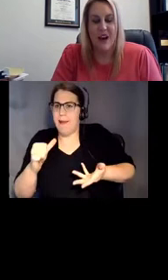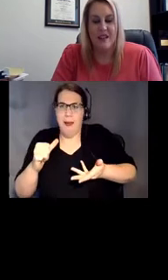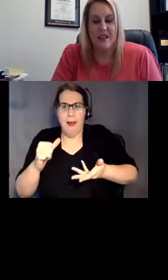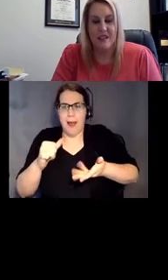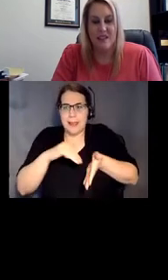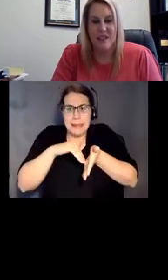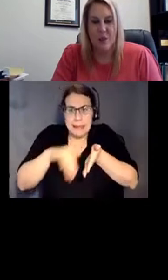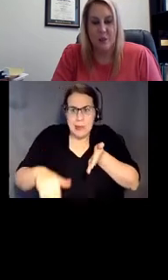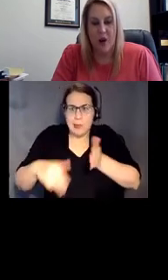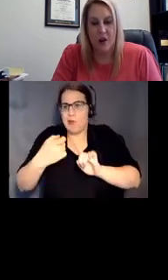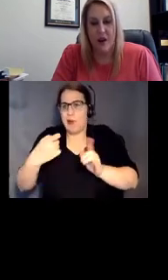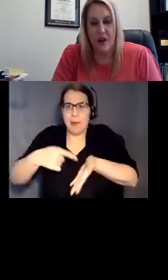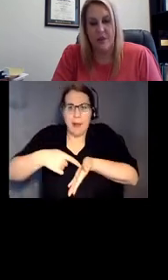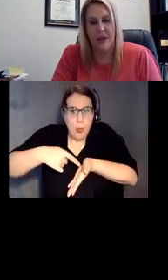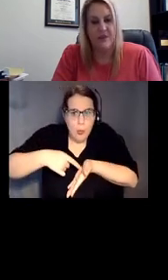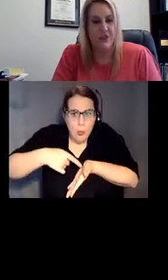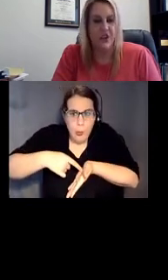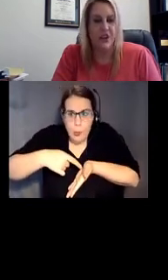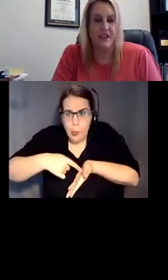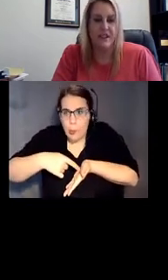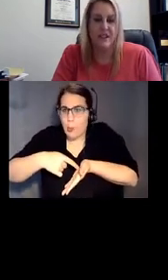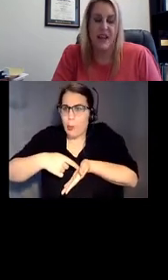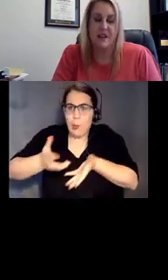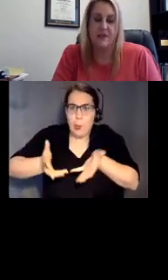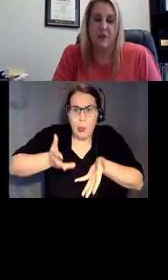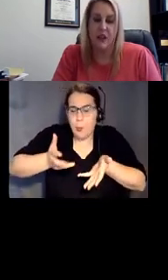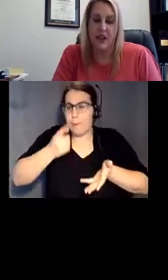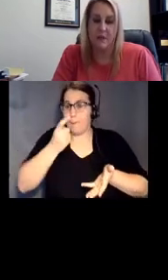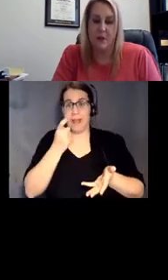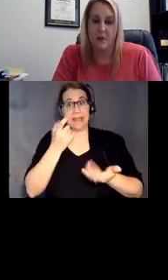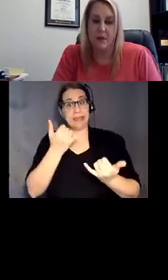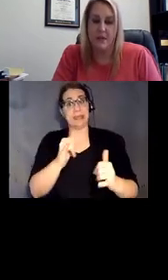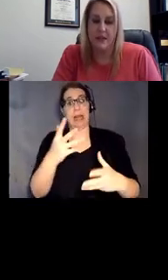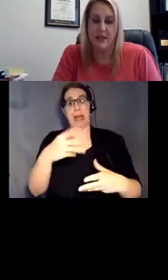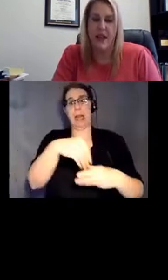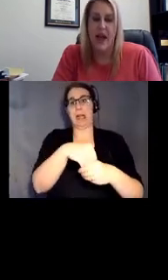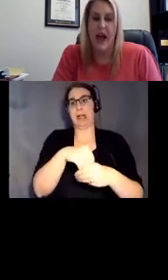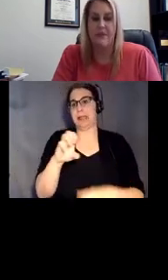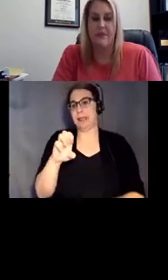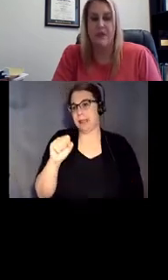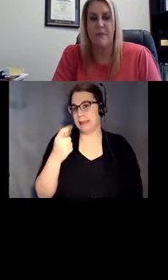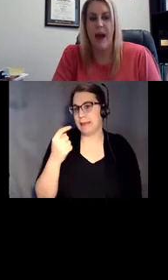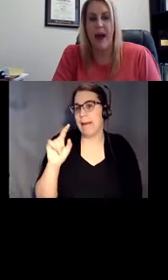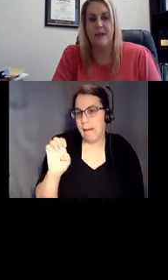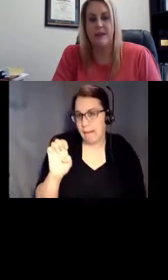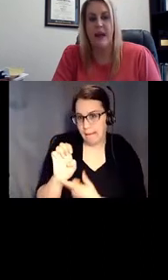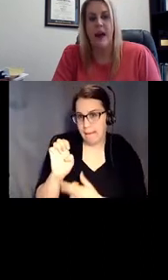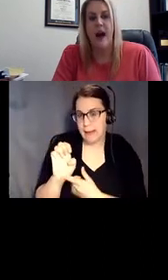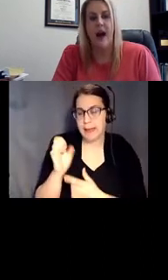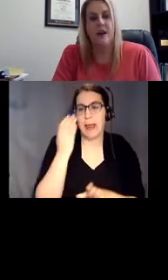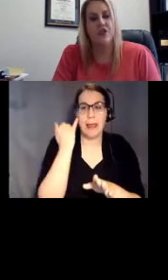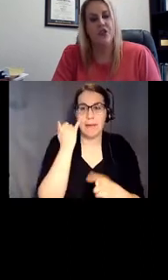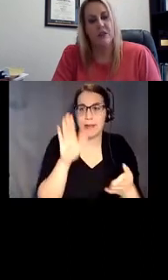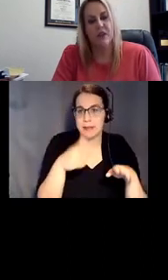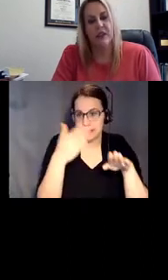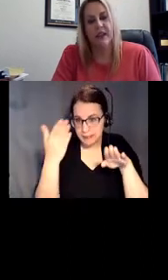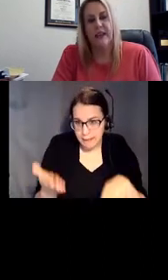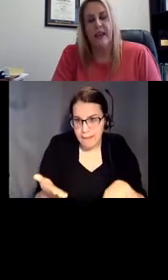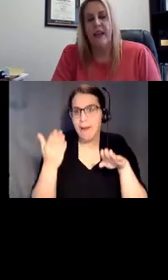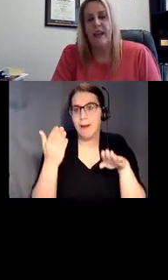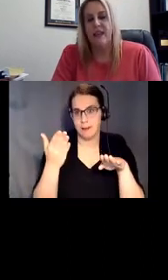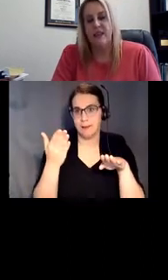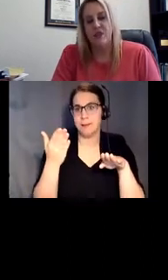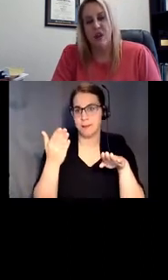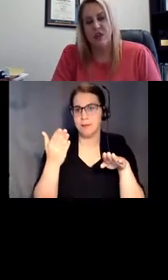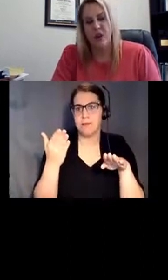is because this is still part of the beneficiary's estate for claim purposes after they pass.